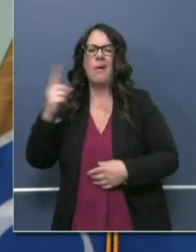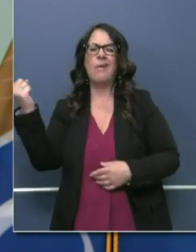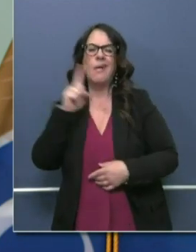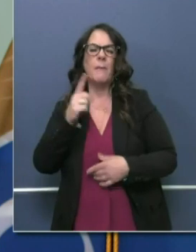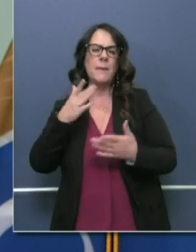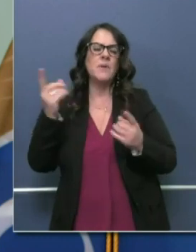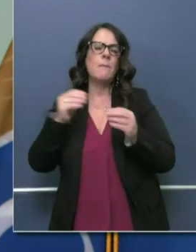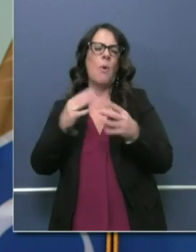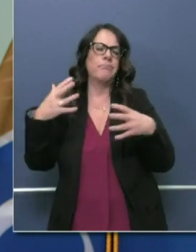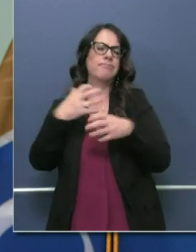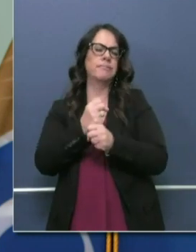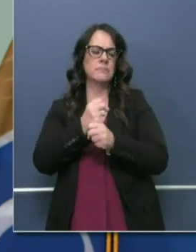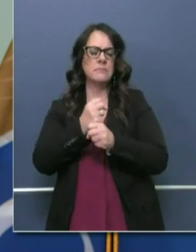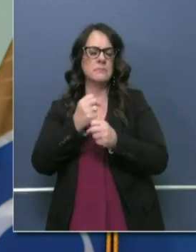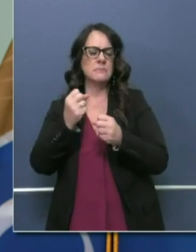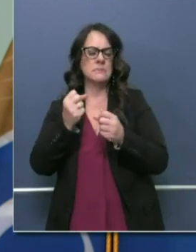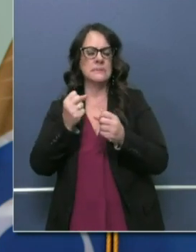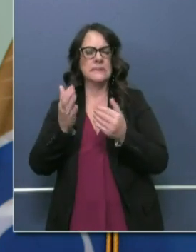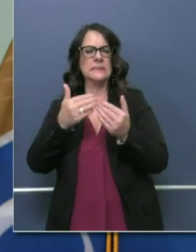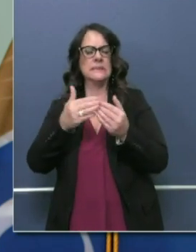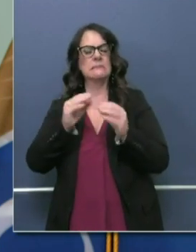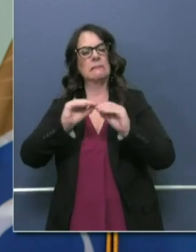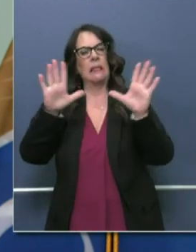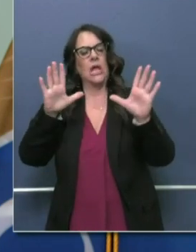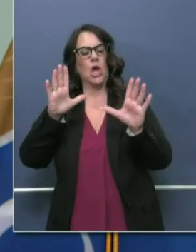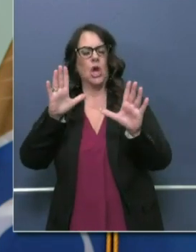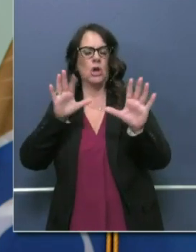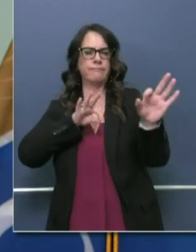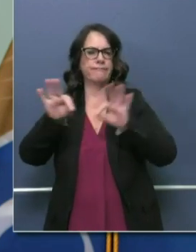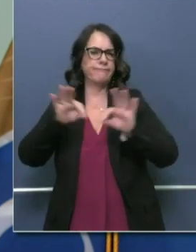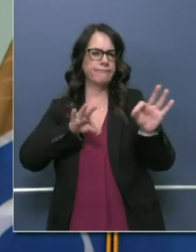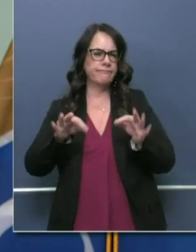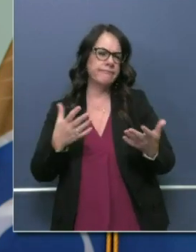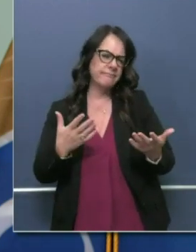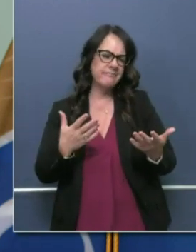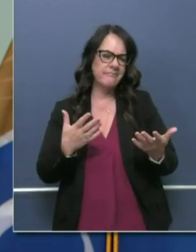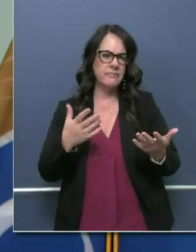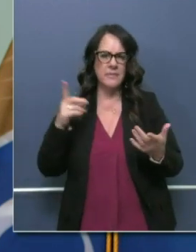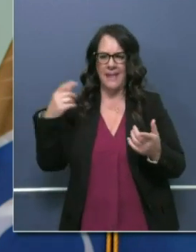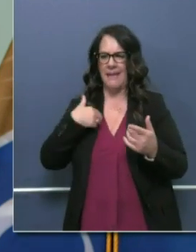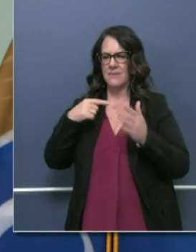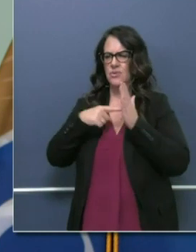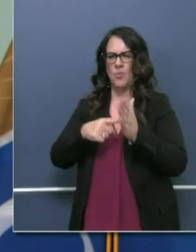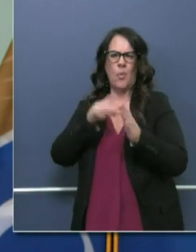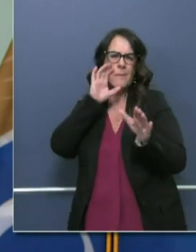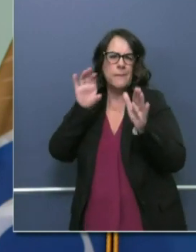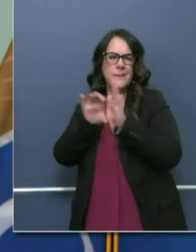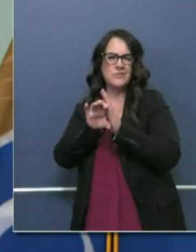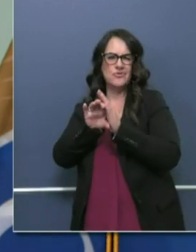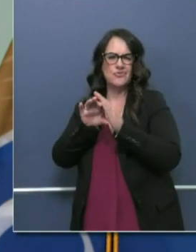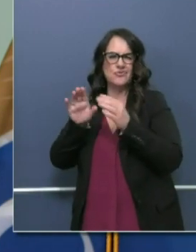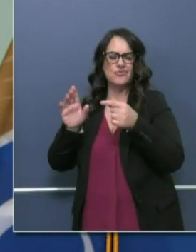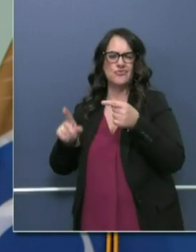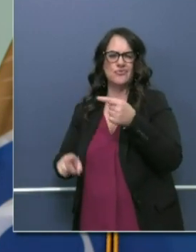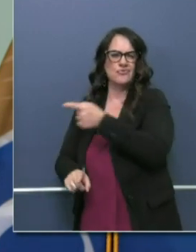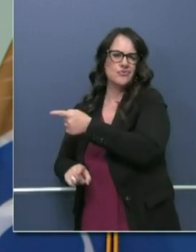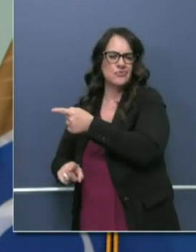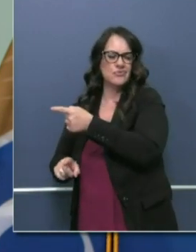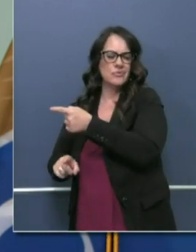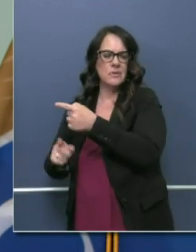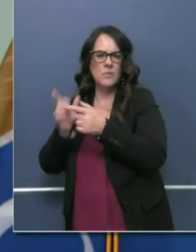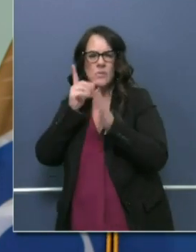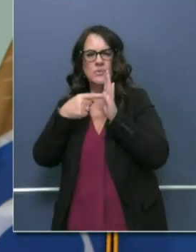this in perspective and has a slideshow to back that up. And of course, we'll answer questions for additional